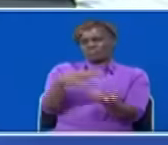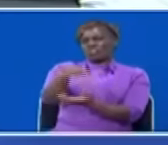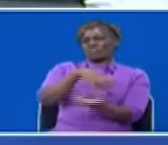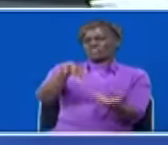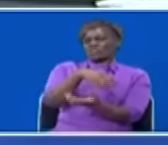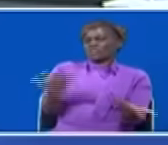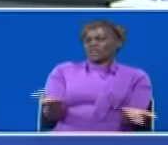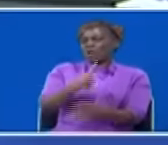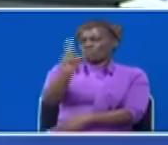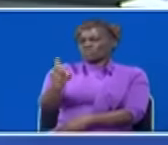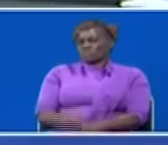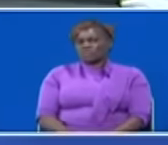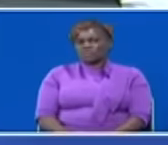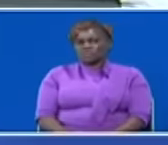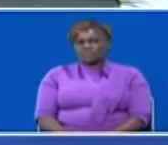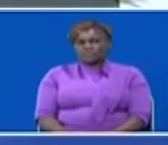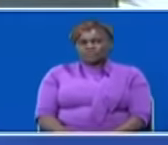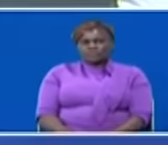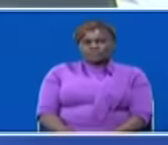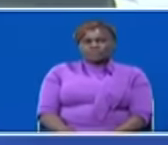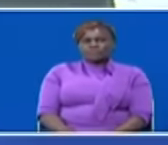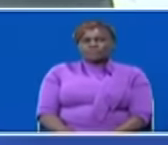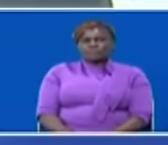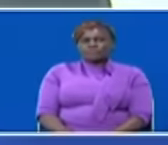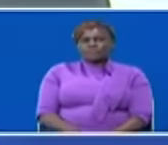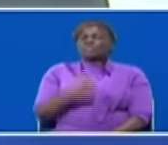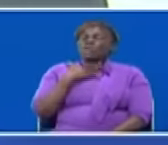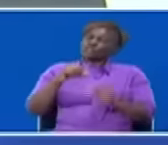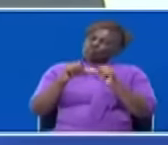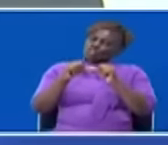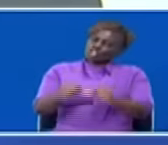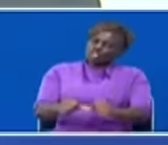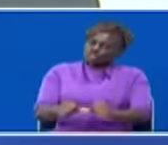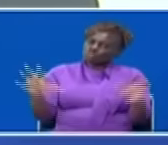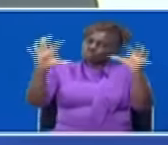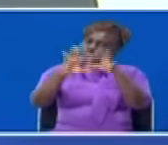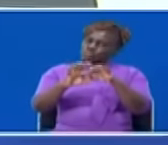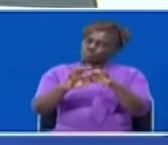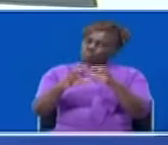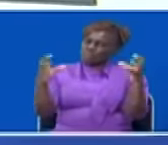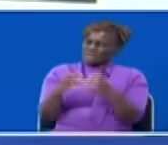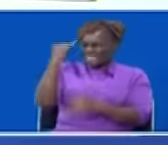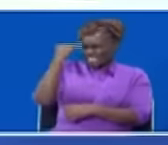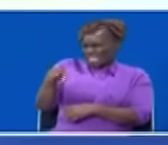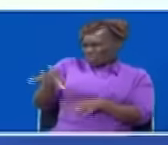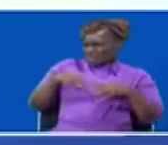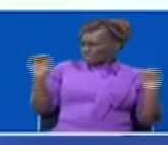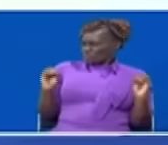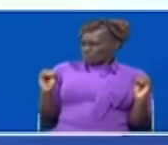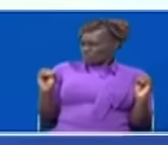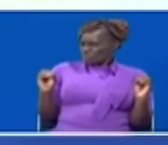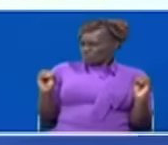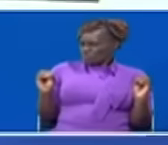answer you. The ideals of the party, they no longer speak you. To you. Would you then want to continue to be associated with a party whose ideals you do not...